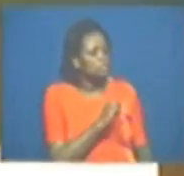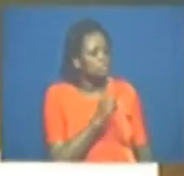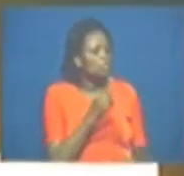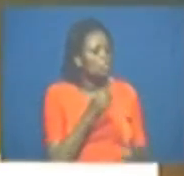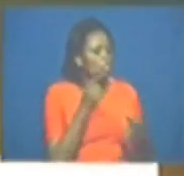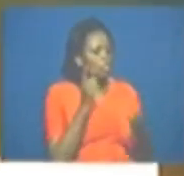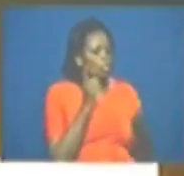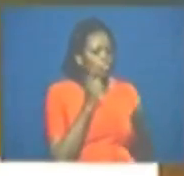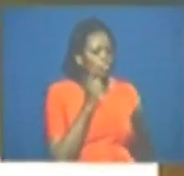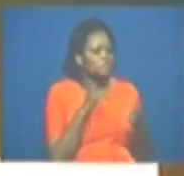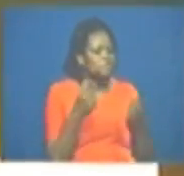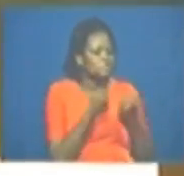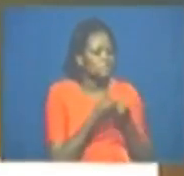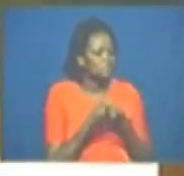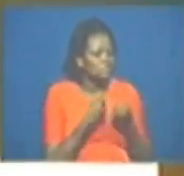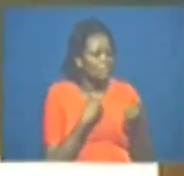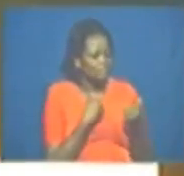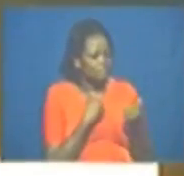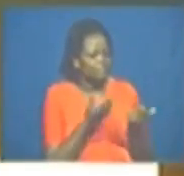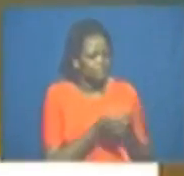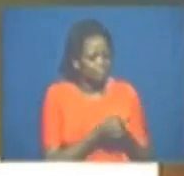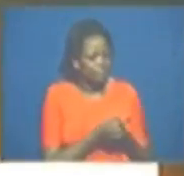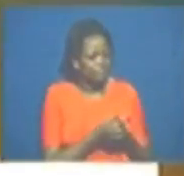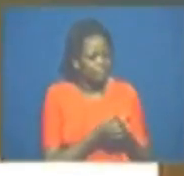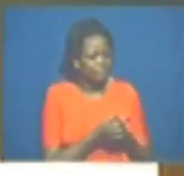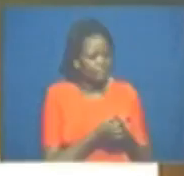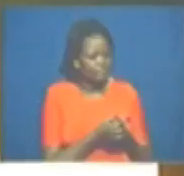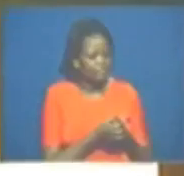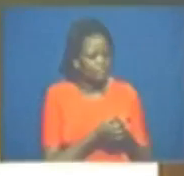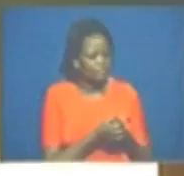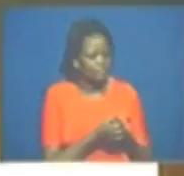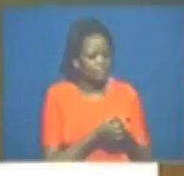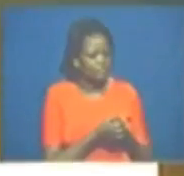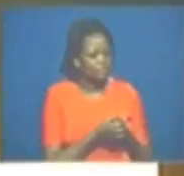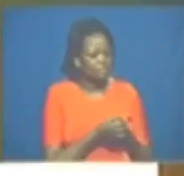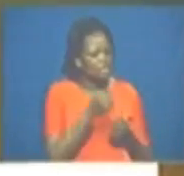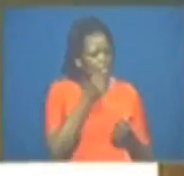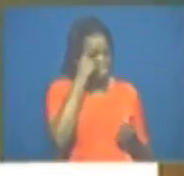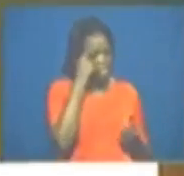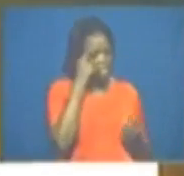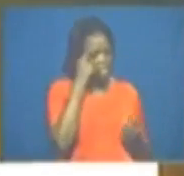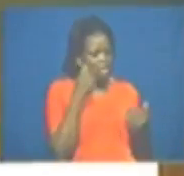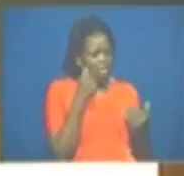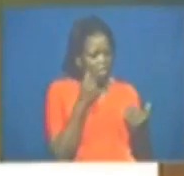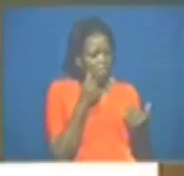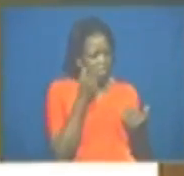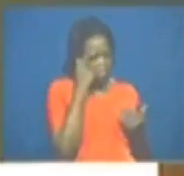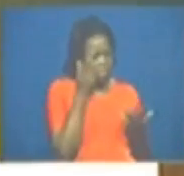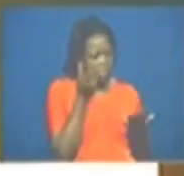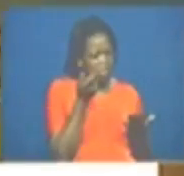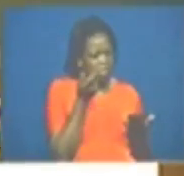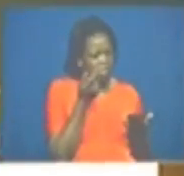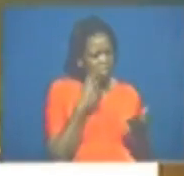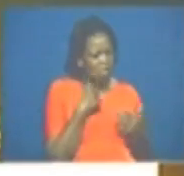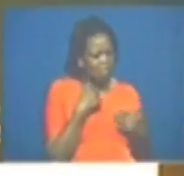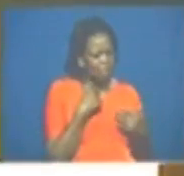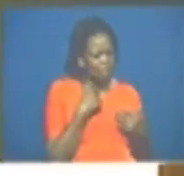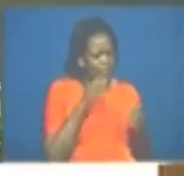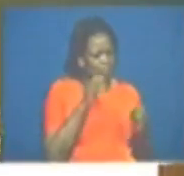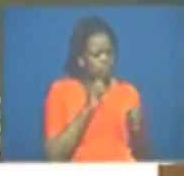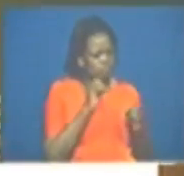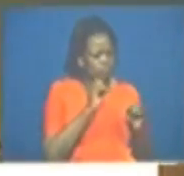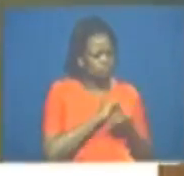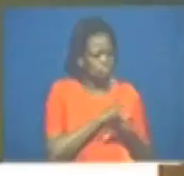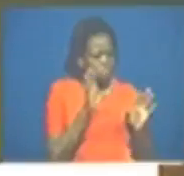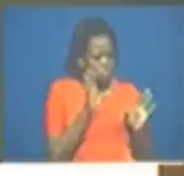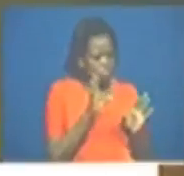functionality for these subnational governments. Now, do you think there is it lacks a clear cut of